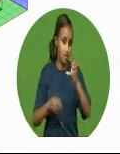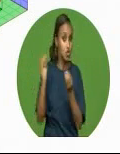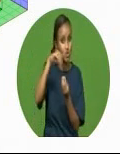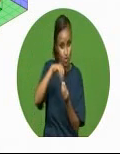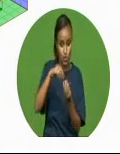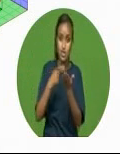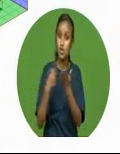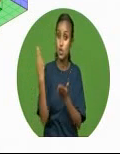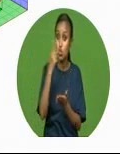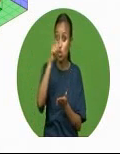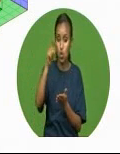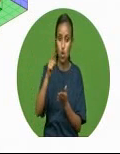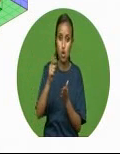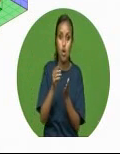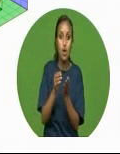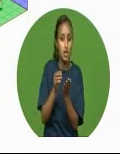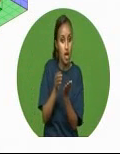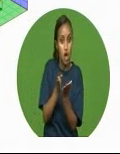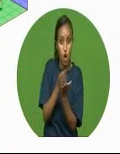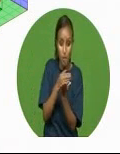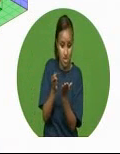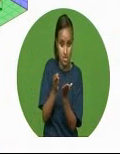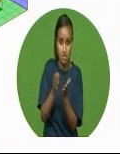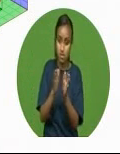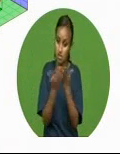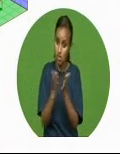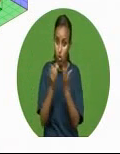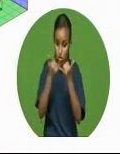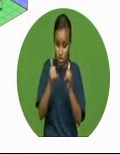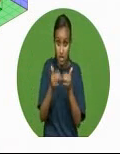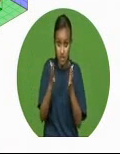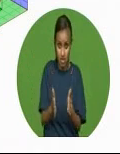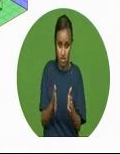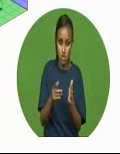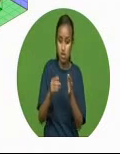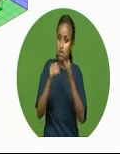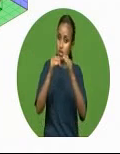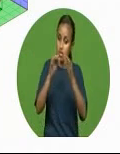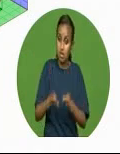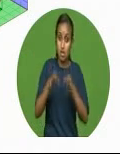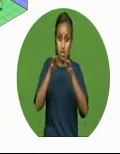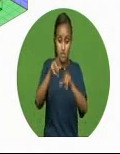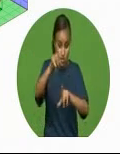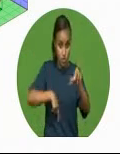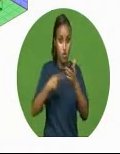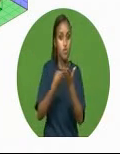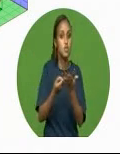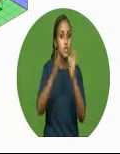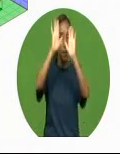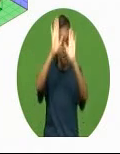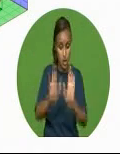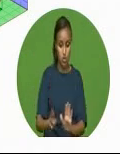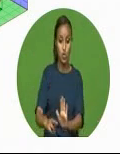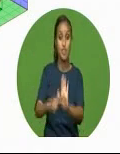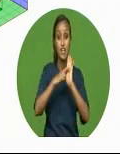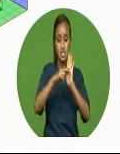reference line too. Using your compass or dividers, transfer distance from the